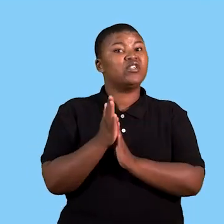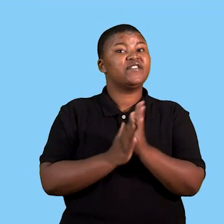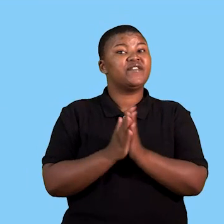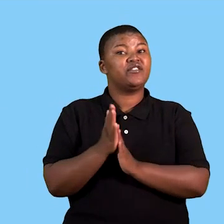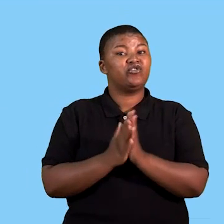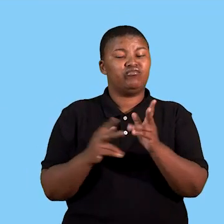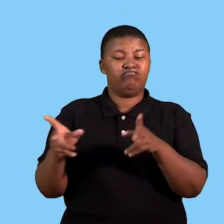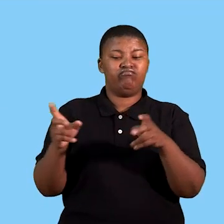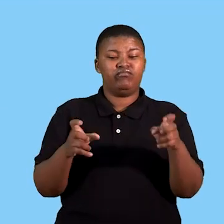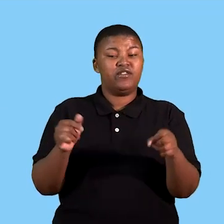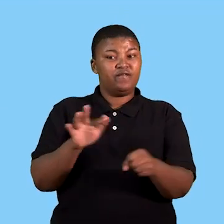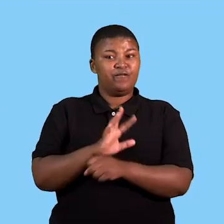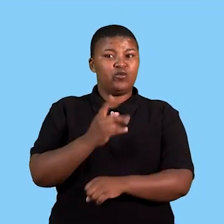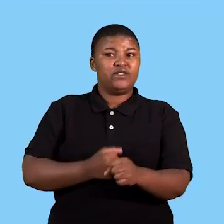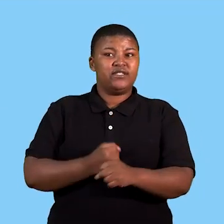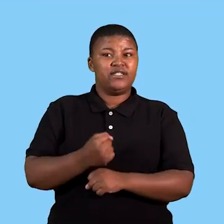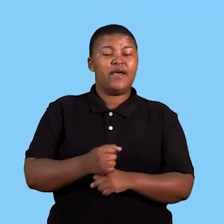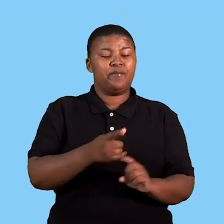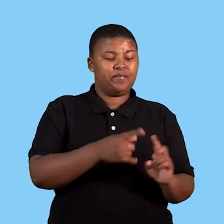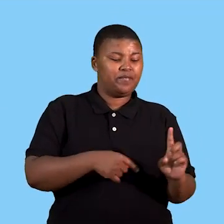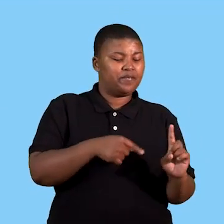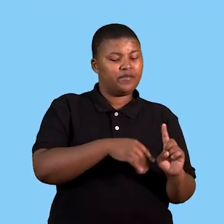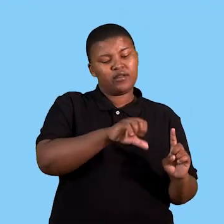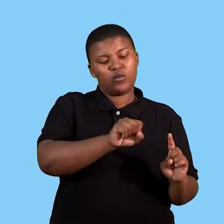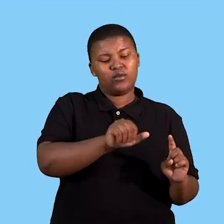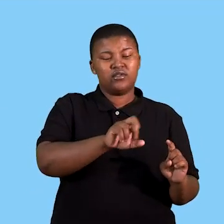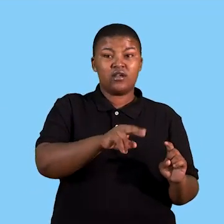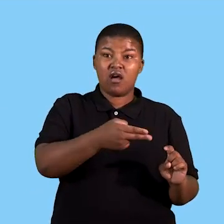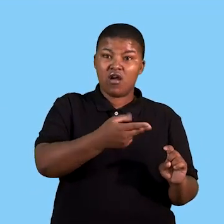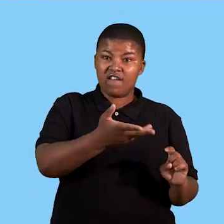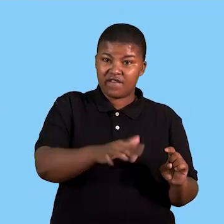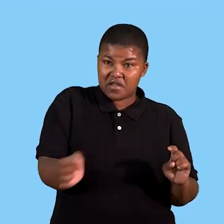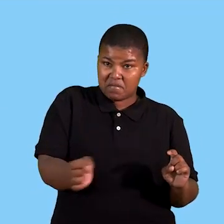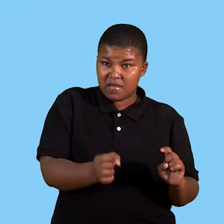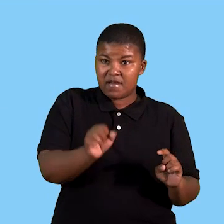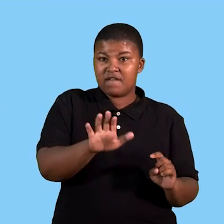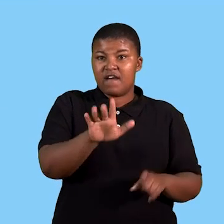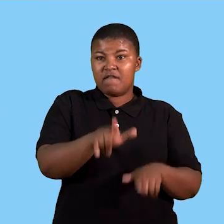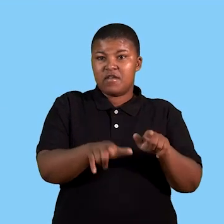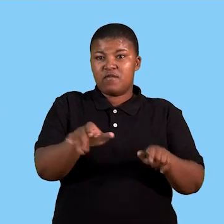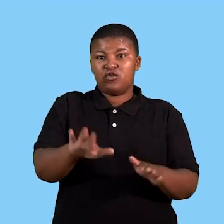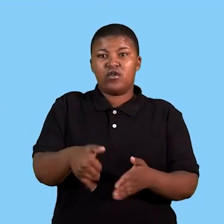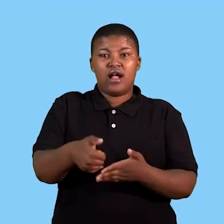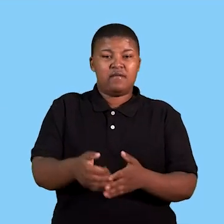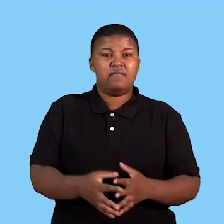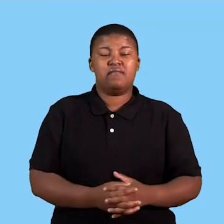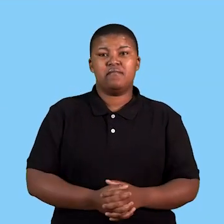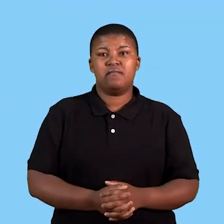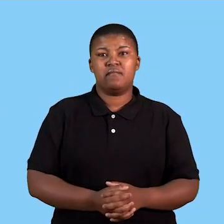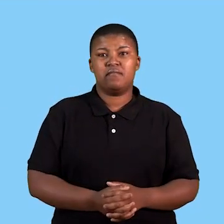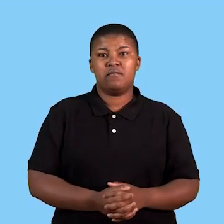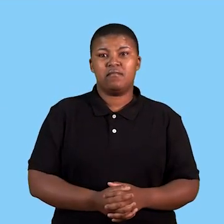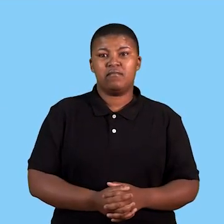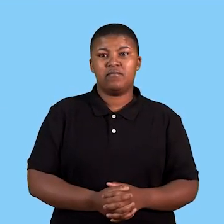will quote the whole sentence that says, Sarah employed 5 employees to help her.